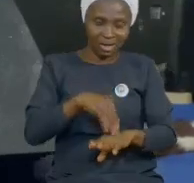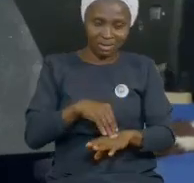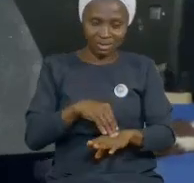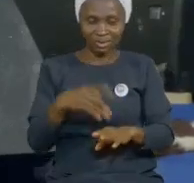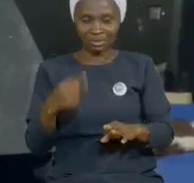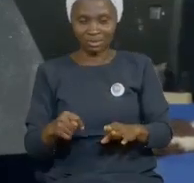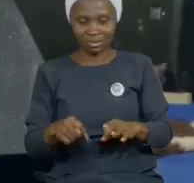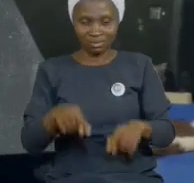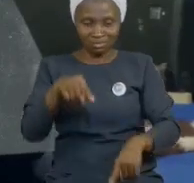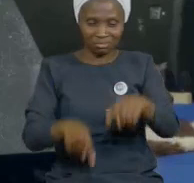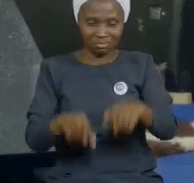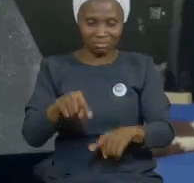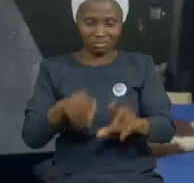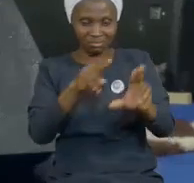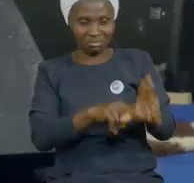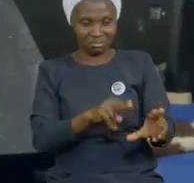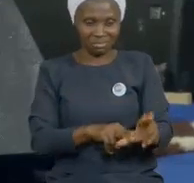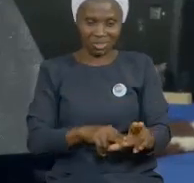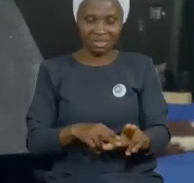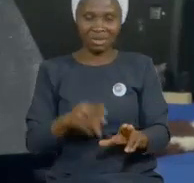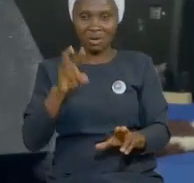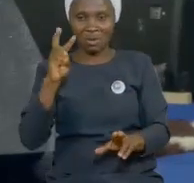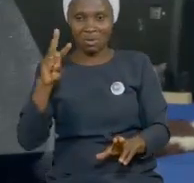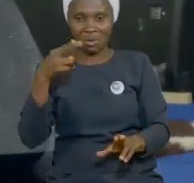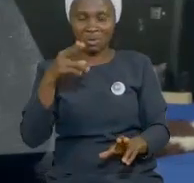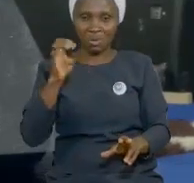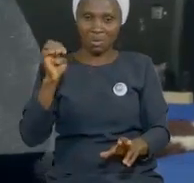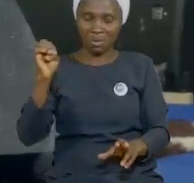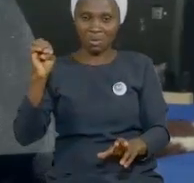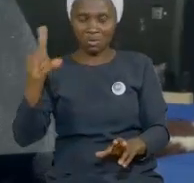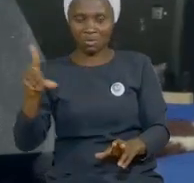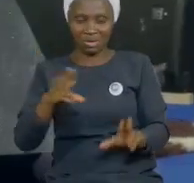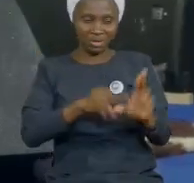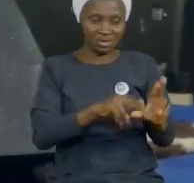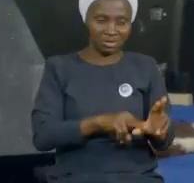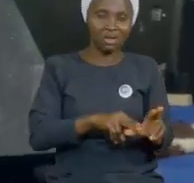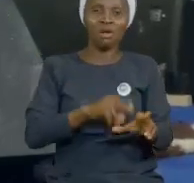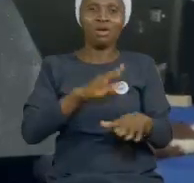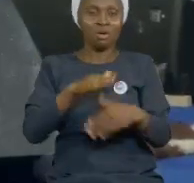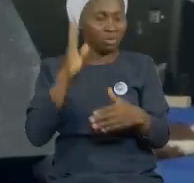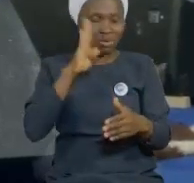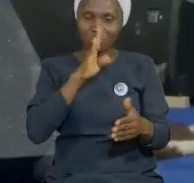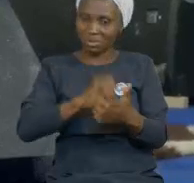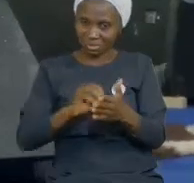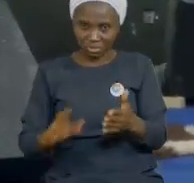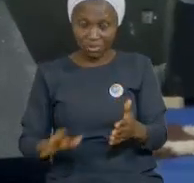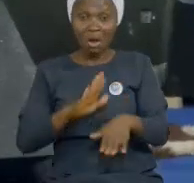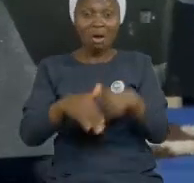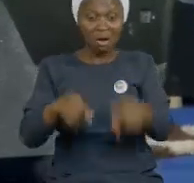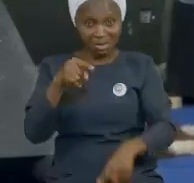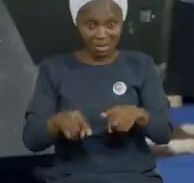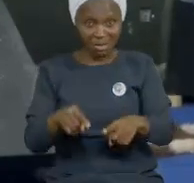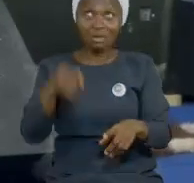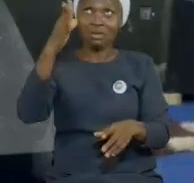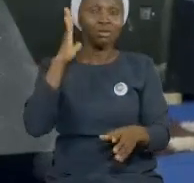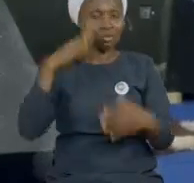done away with. Wheelchair will be dropped here. All those who are lame and paralyzed, the Lord will heal.